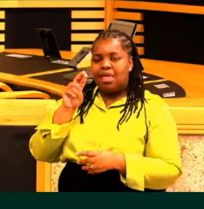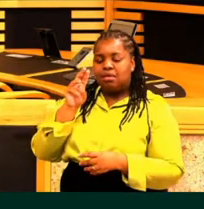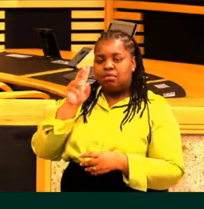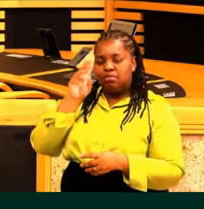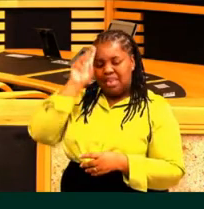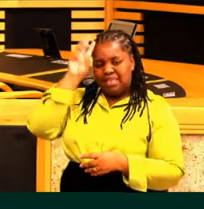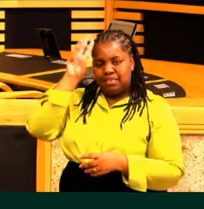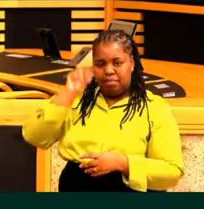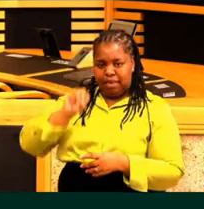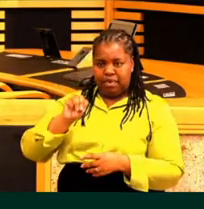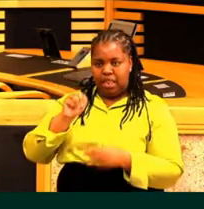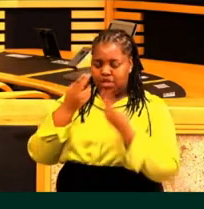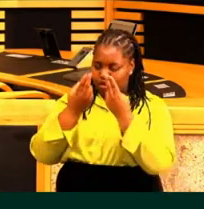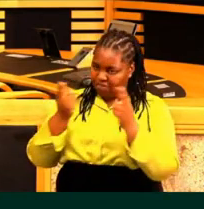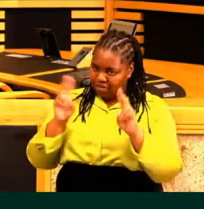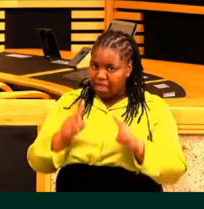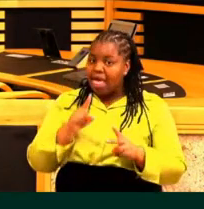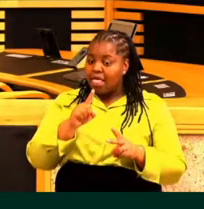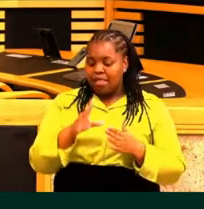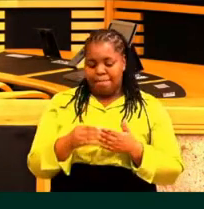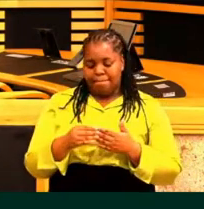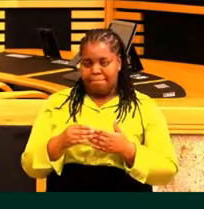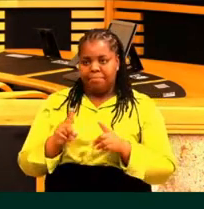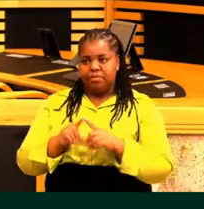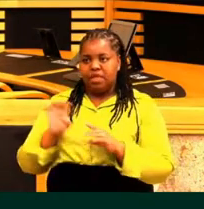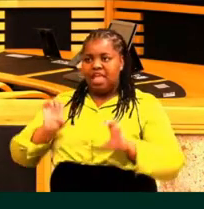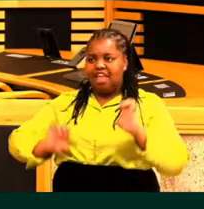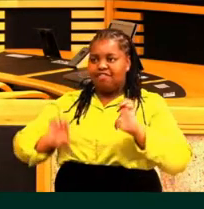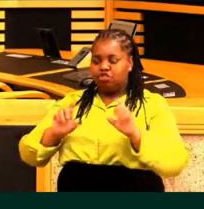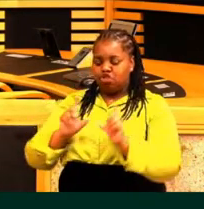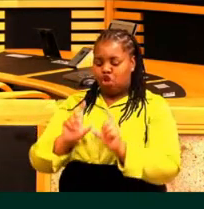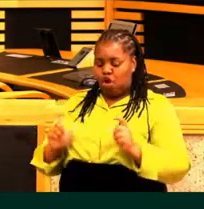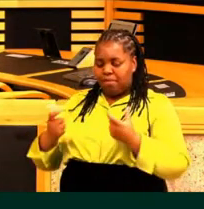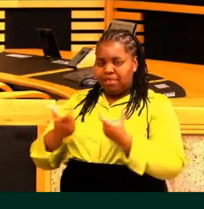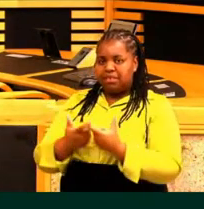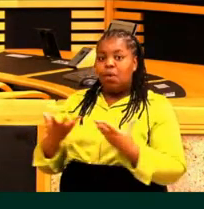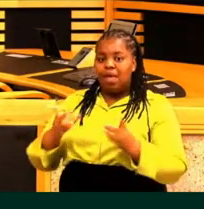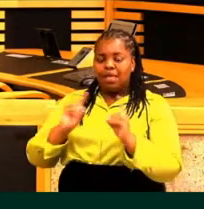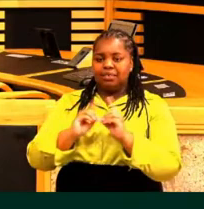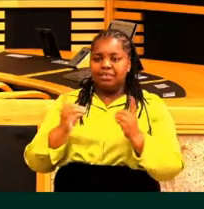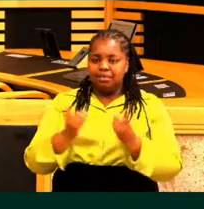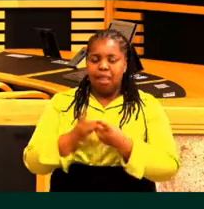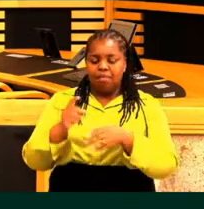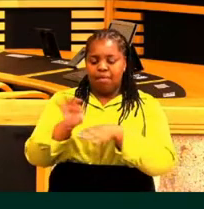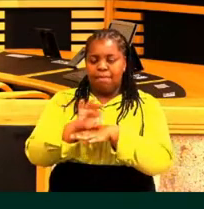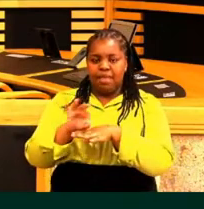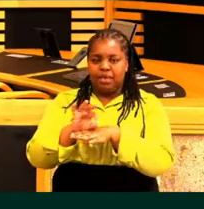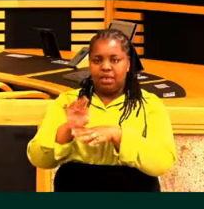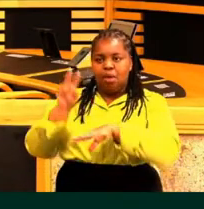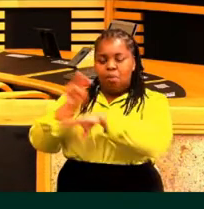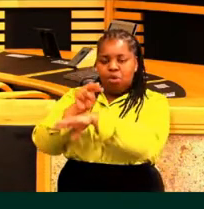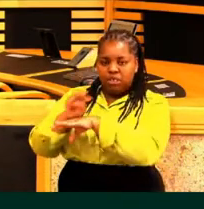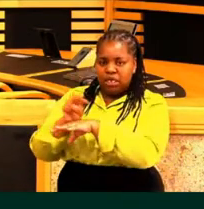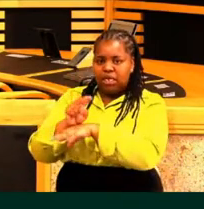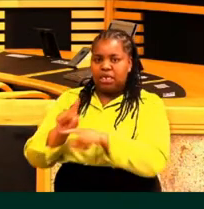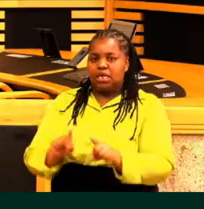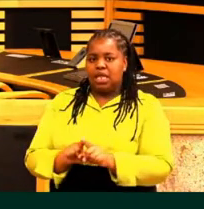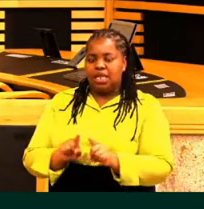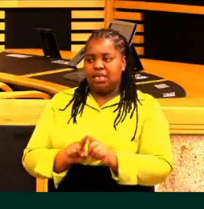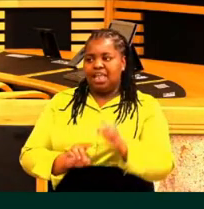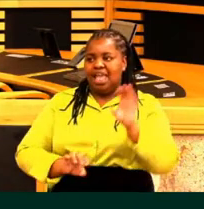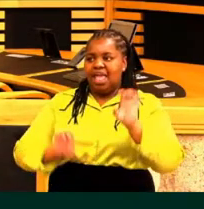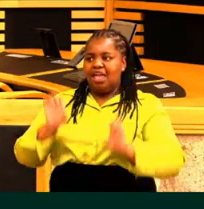he is a member of the research and evaluation committee at the department of planning monitoring and